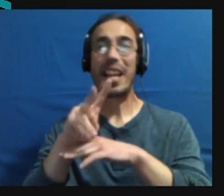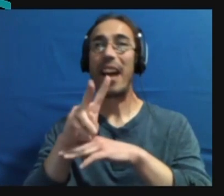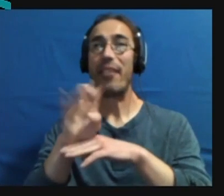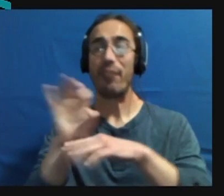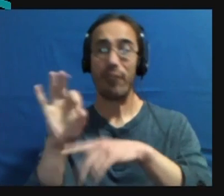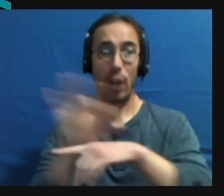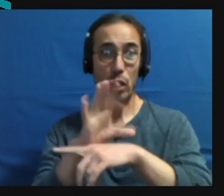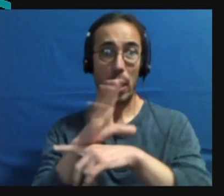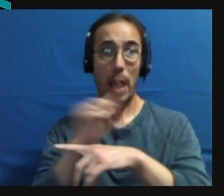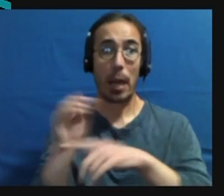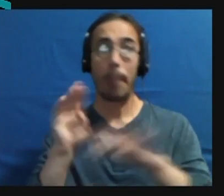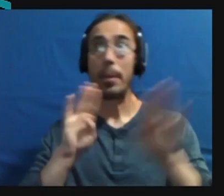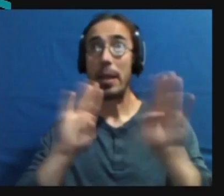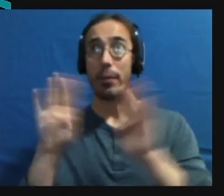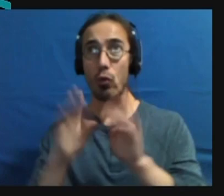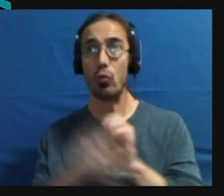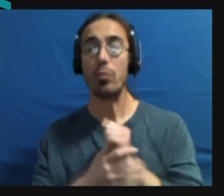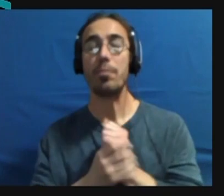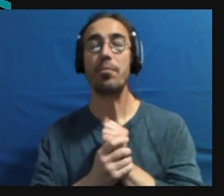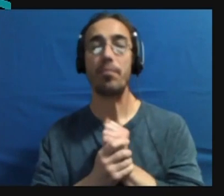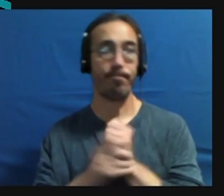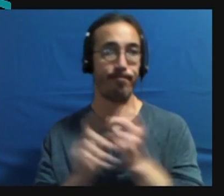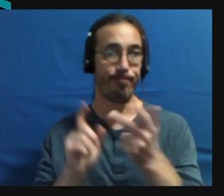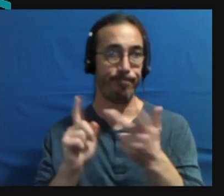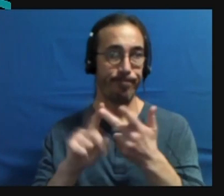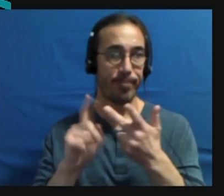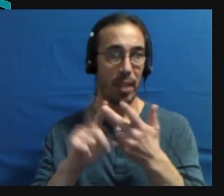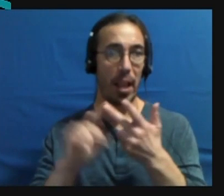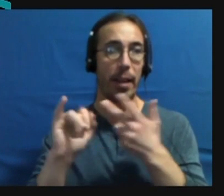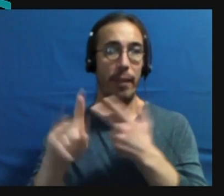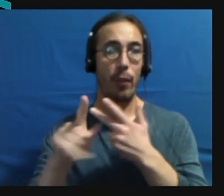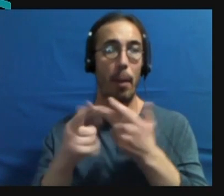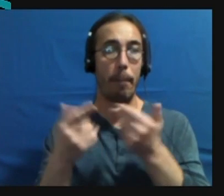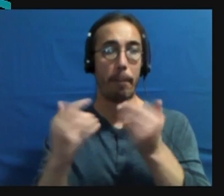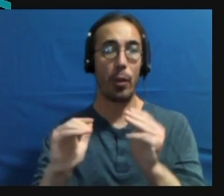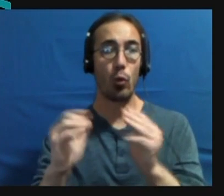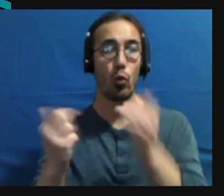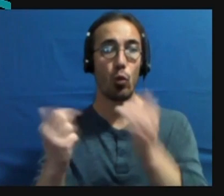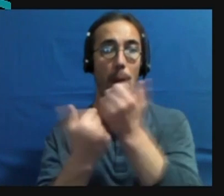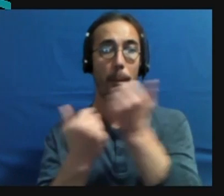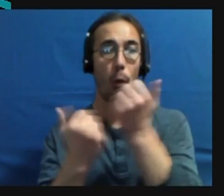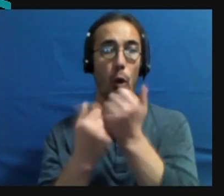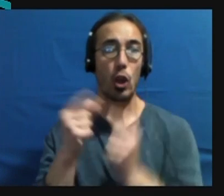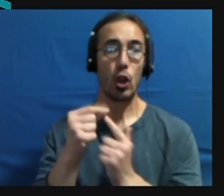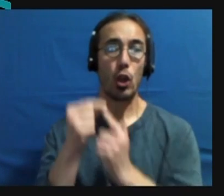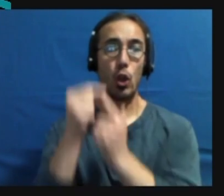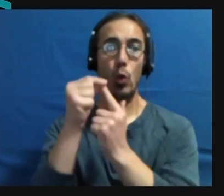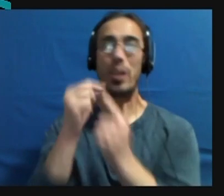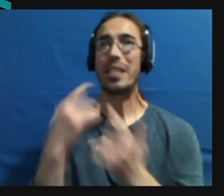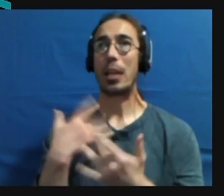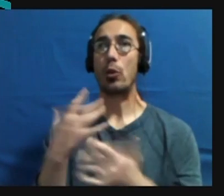and identifying multiple methods to support unique sensory systems in autistic people.